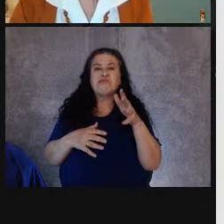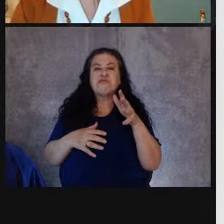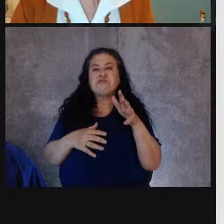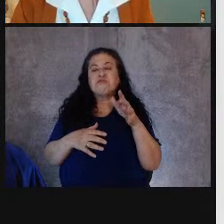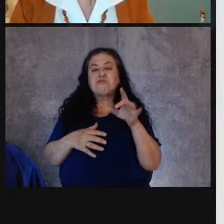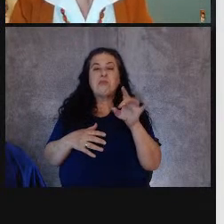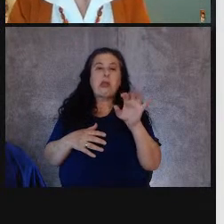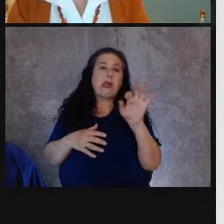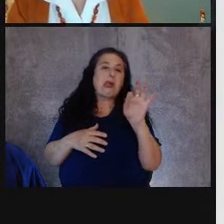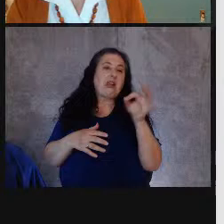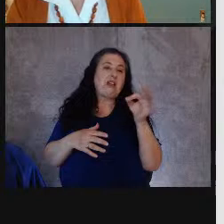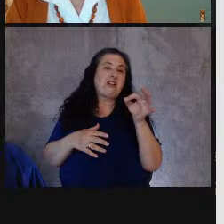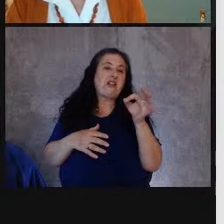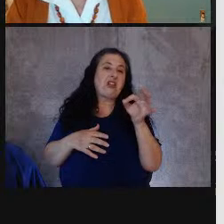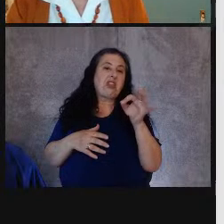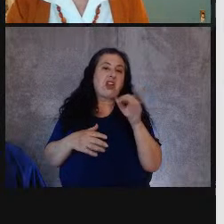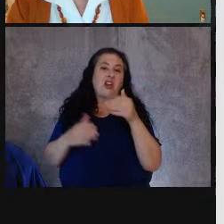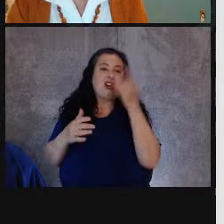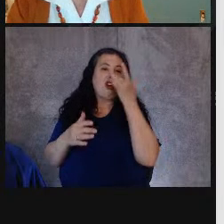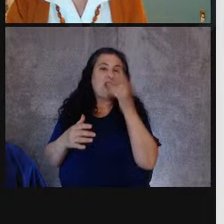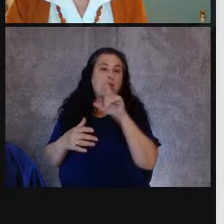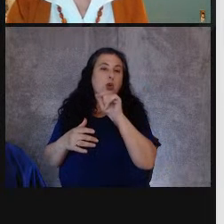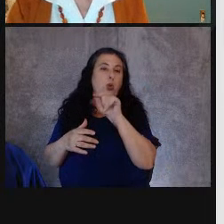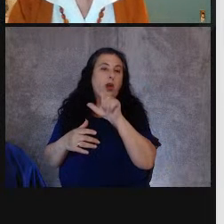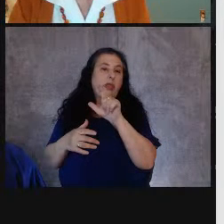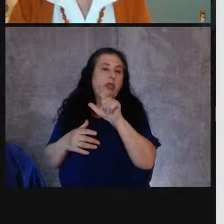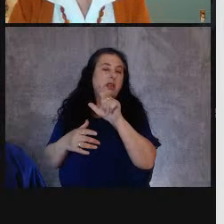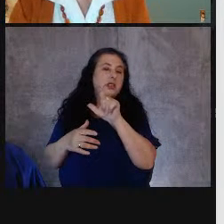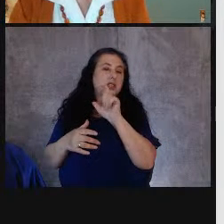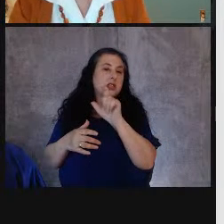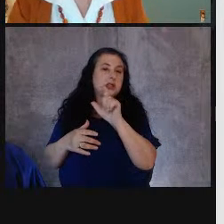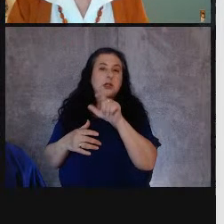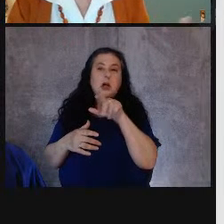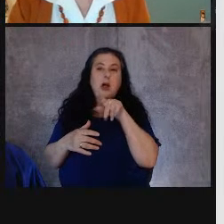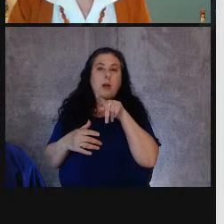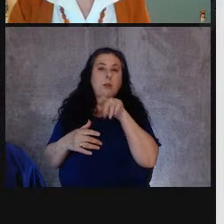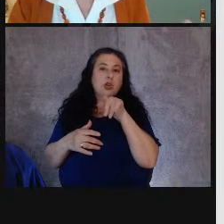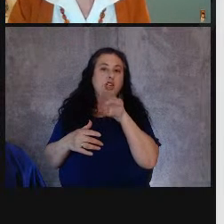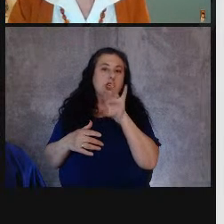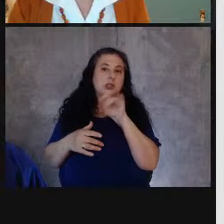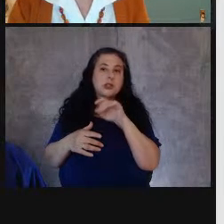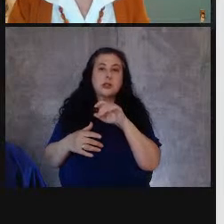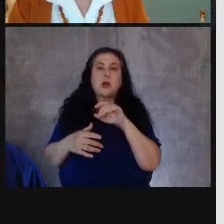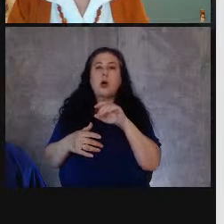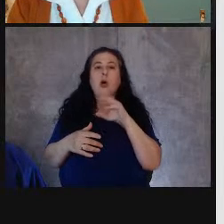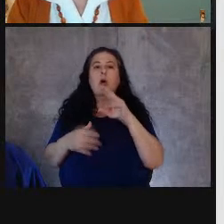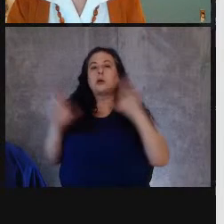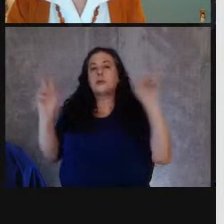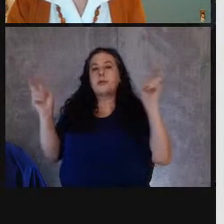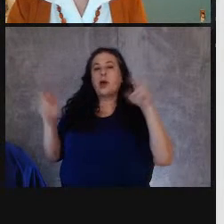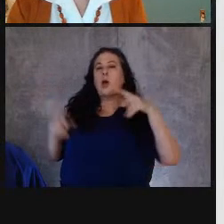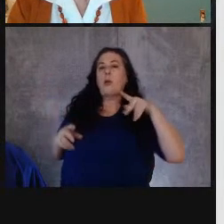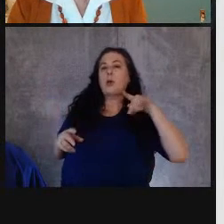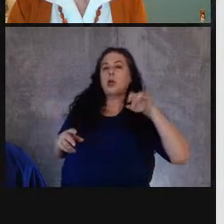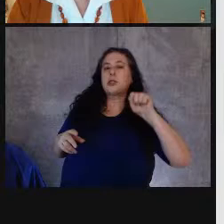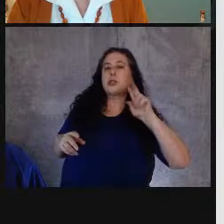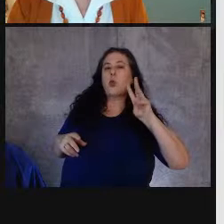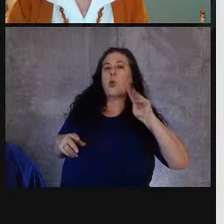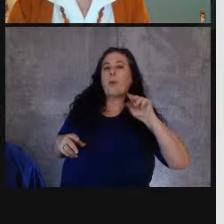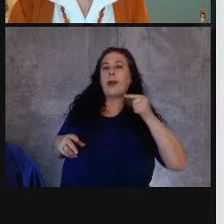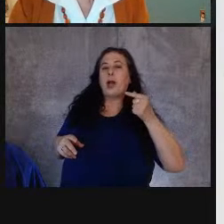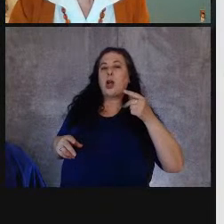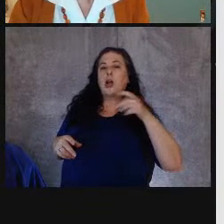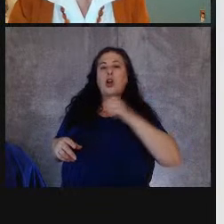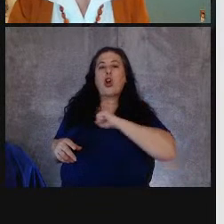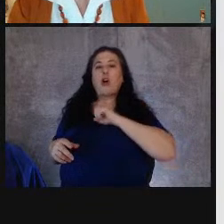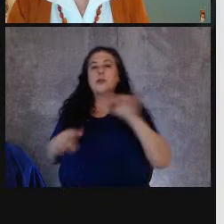particularly in the 19th and into the early 20th century. Pertussis, also known as whooping cough, is another example. And then